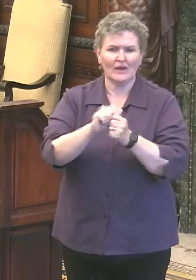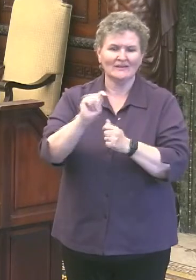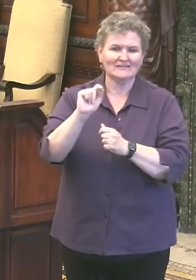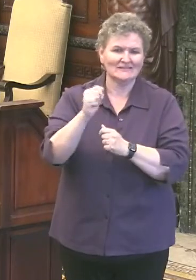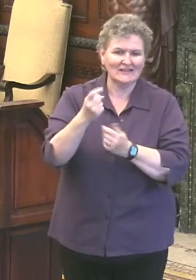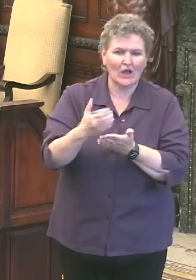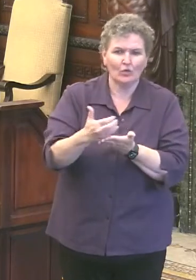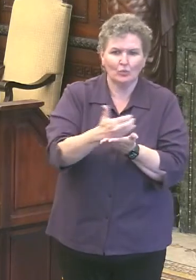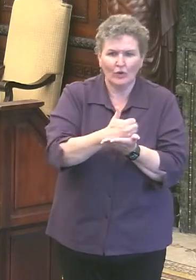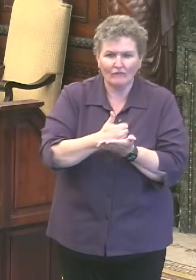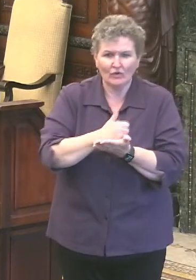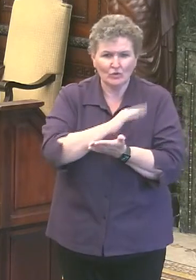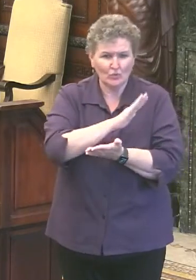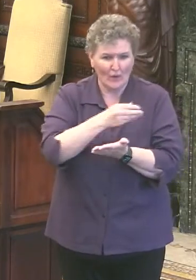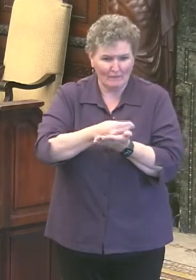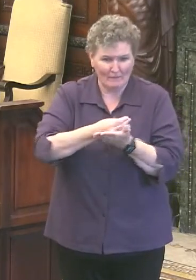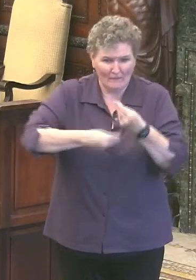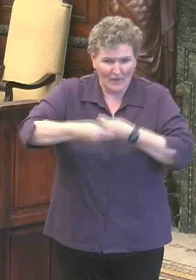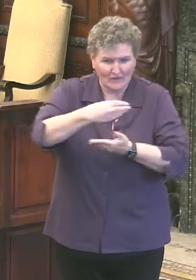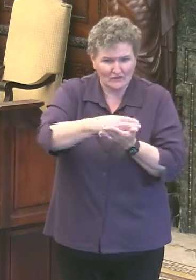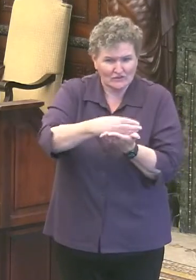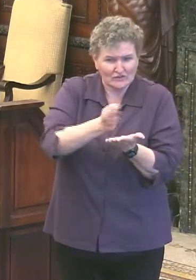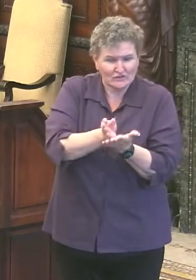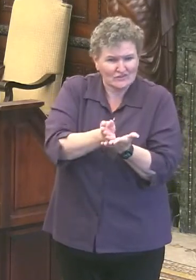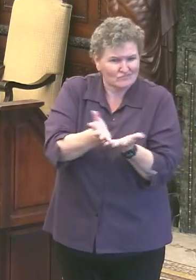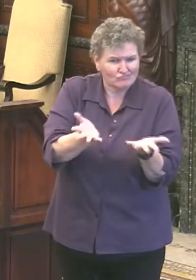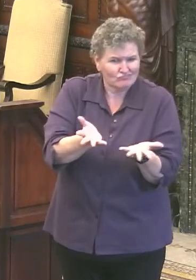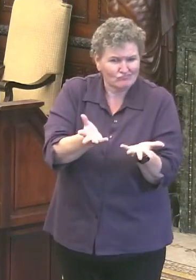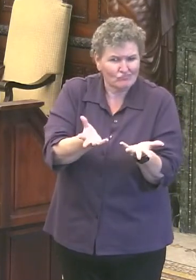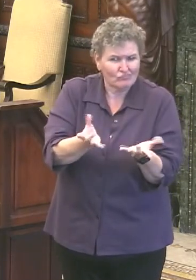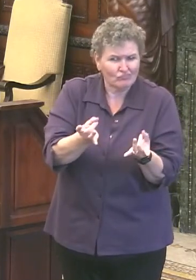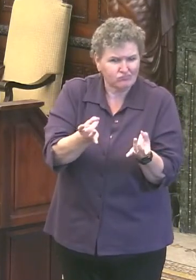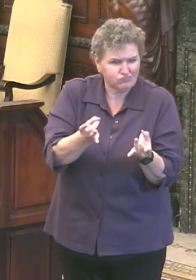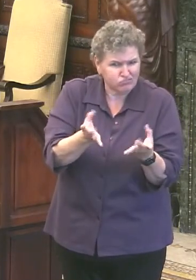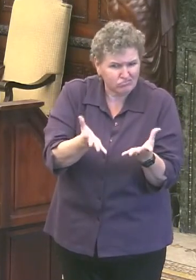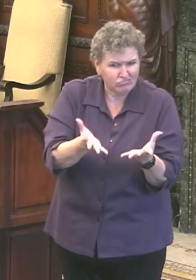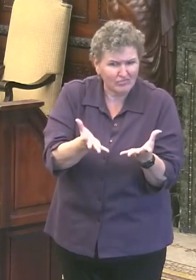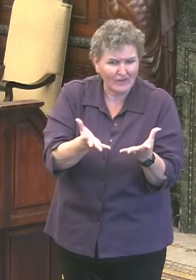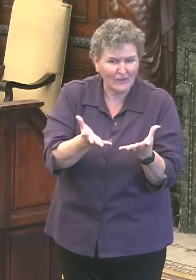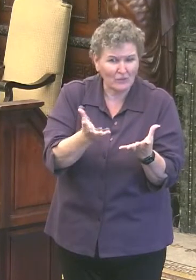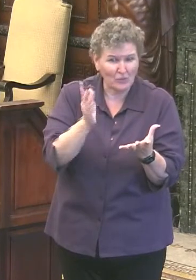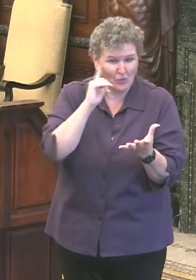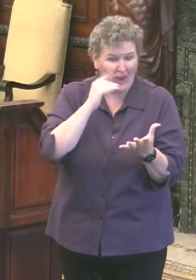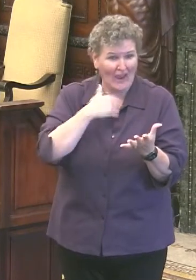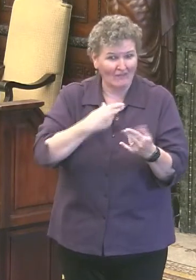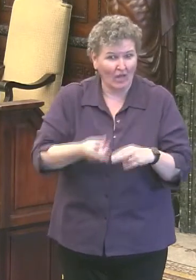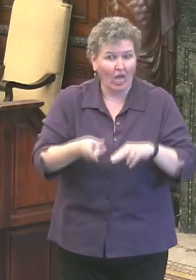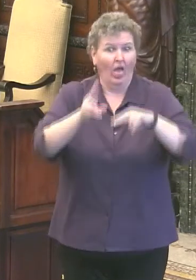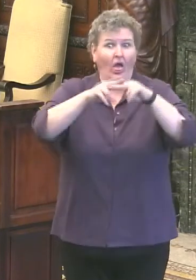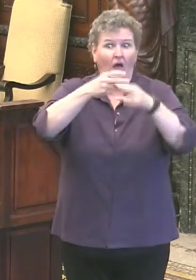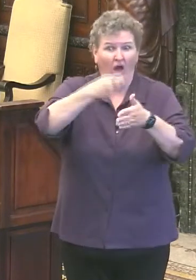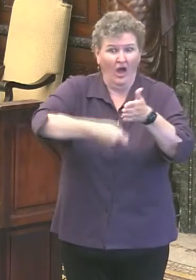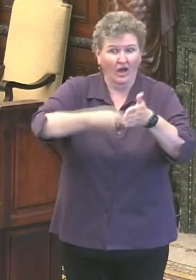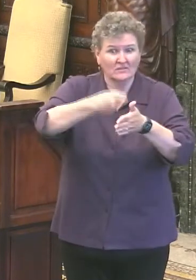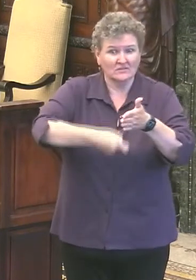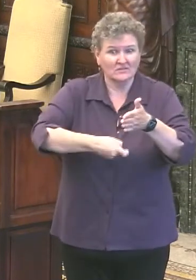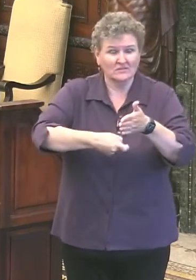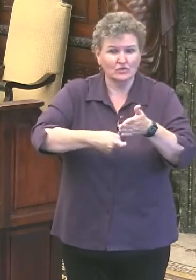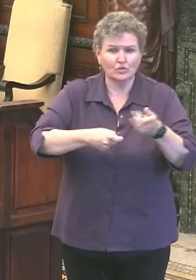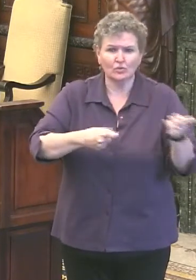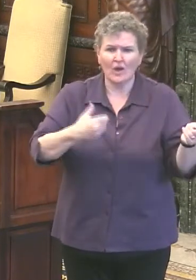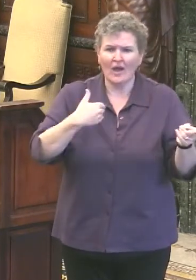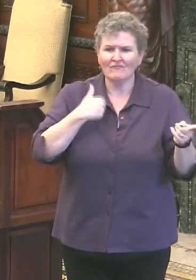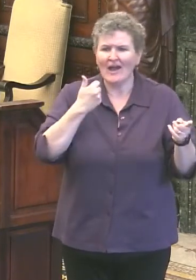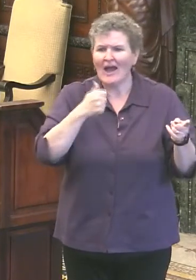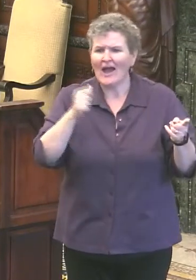well. You're going to incur extra costs here regarding all these efforts. Do you have any idea what those extra